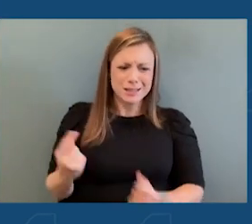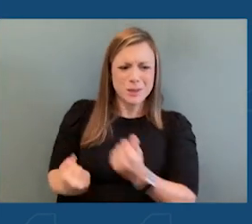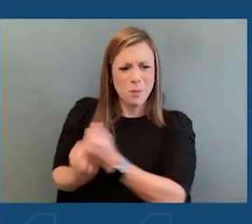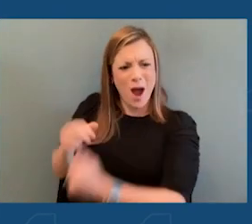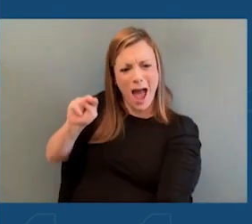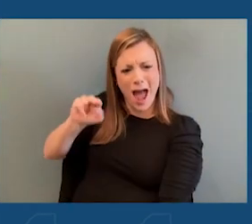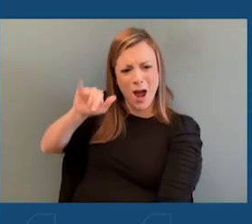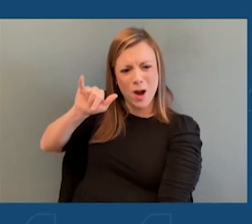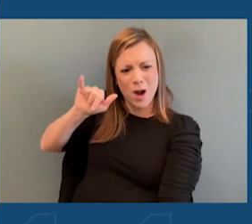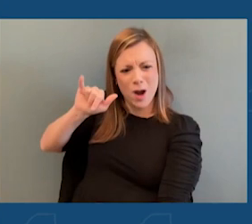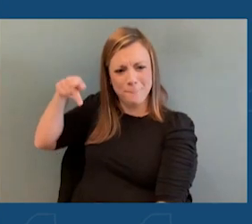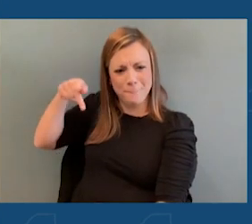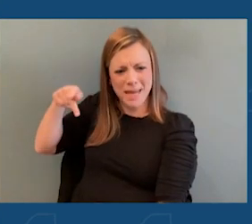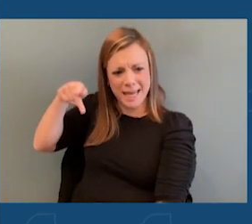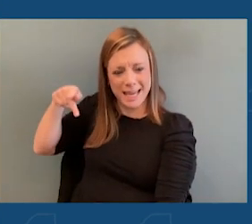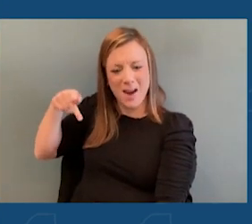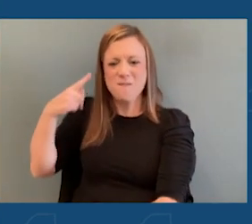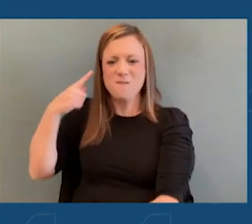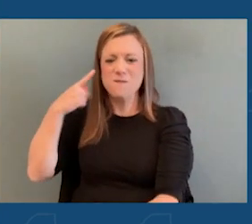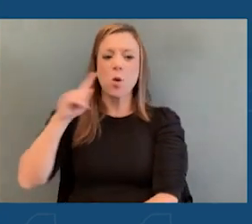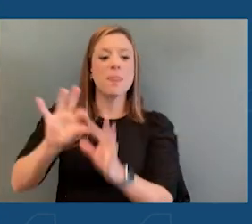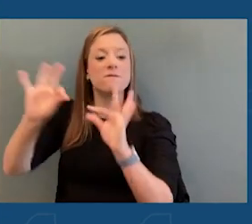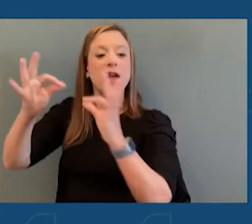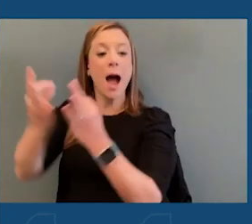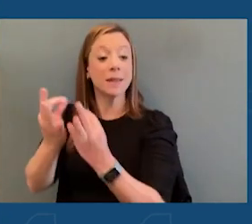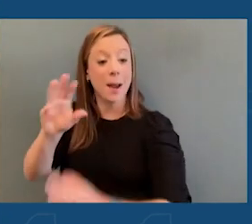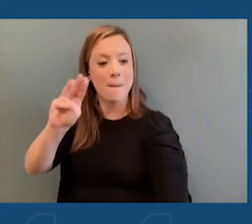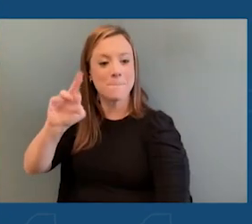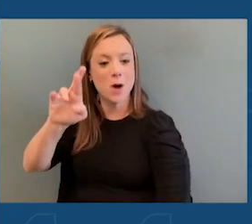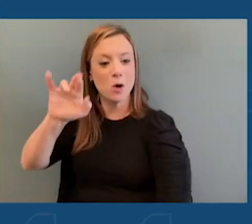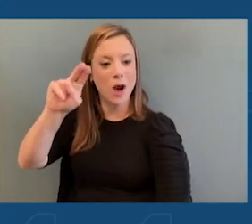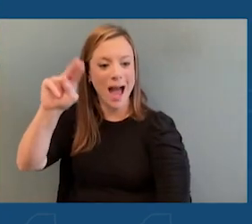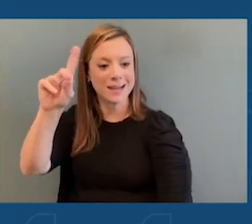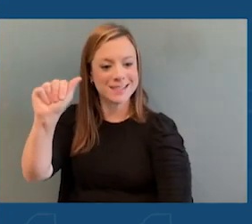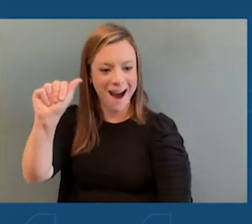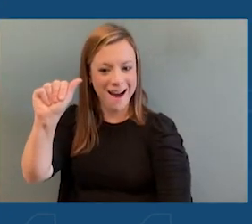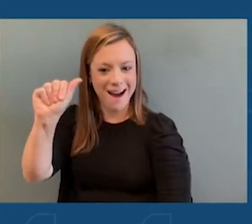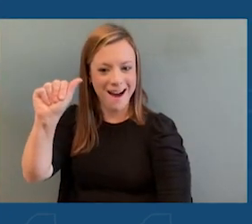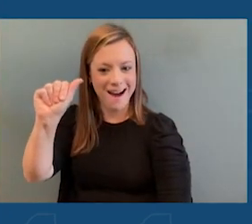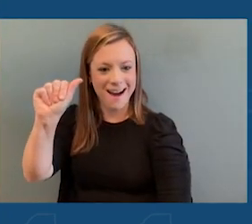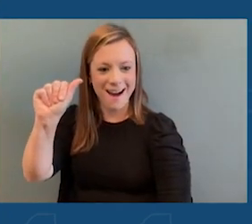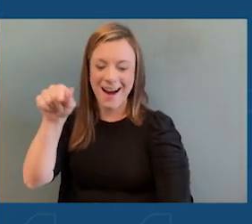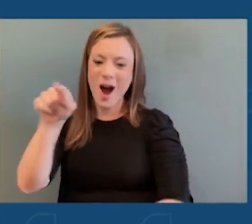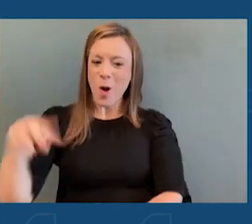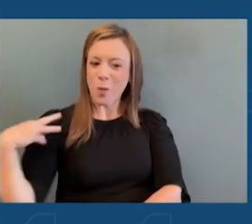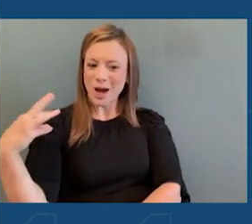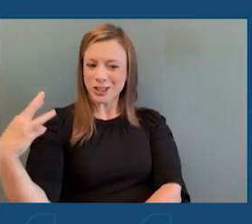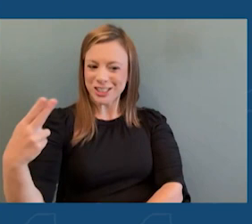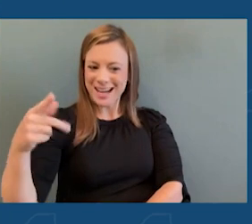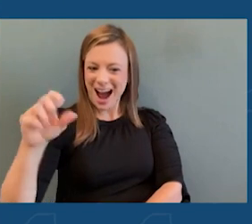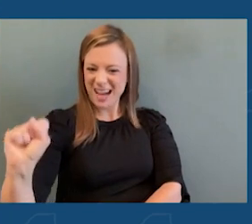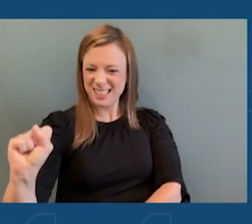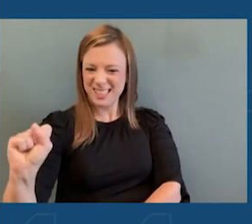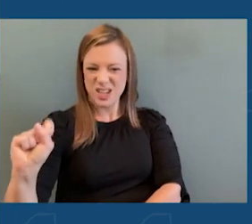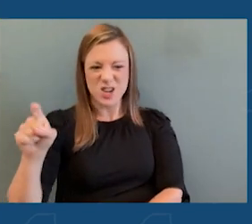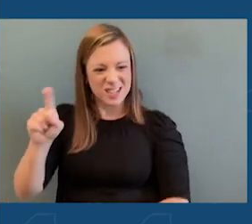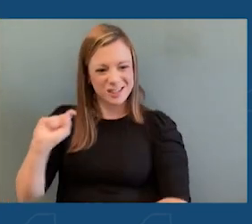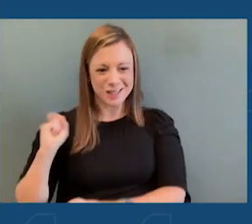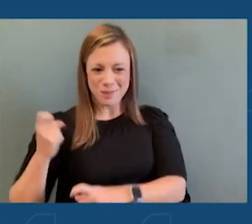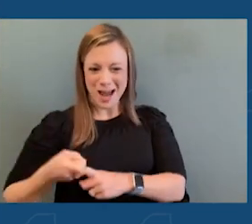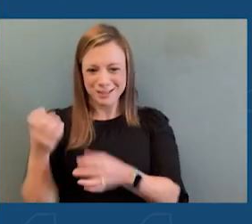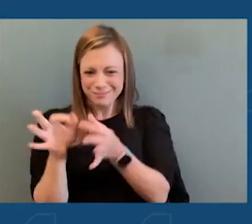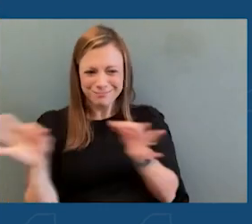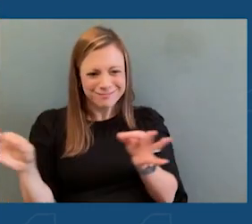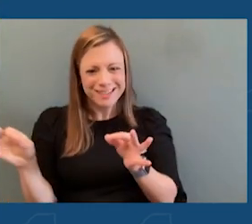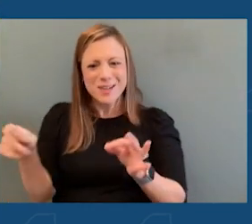A la familia Miranda, que se podrían haber ido de Washington Heights. You guys could have moved to, God forbid, I don't know,